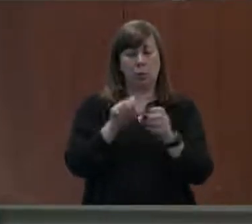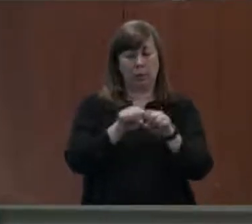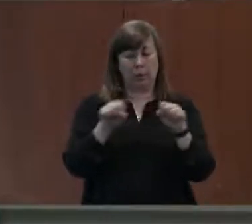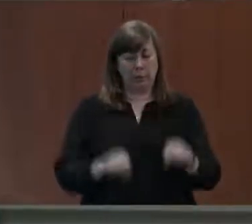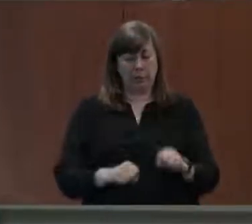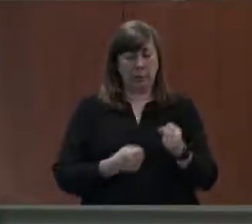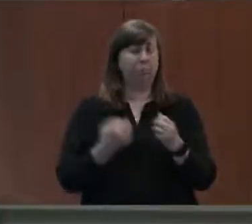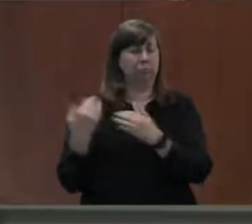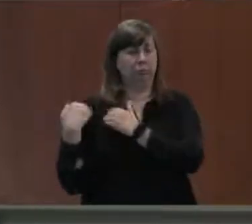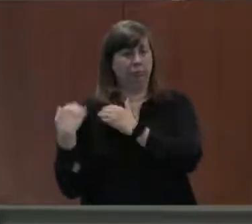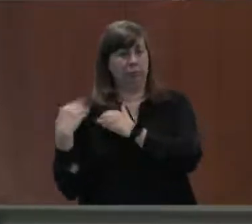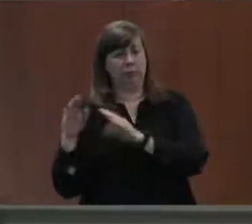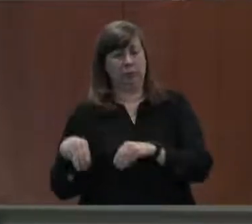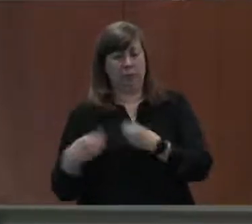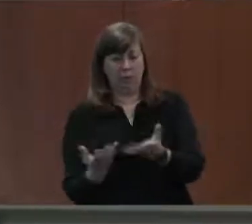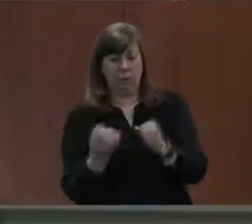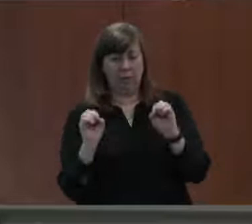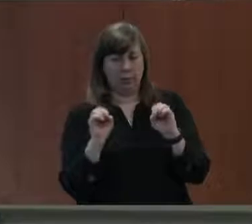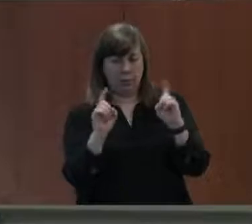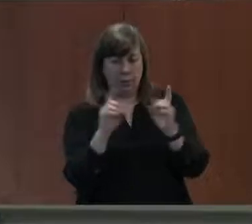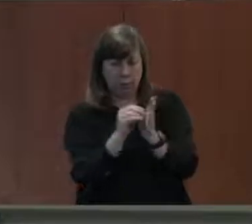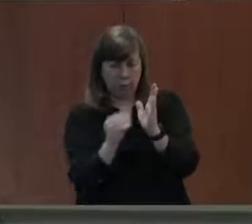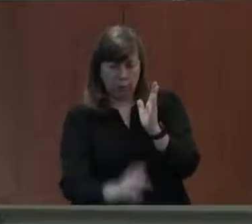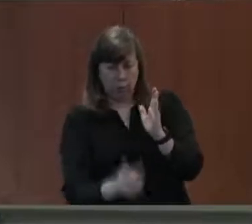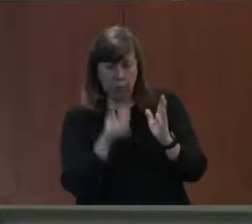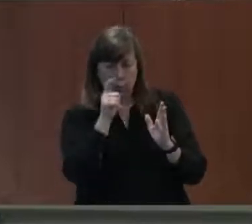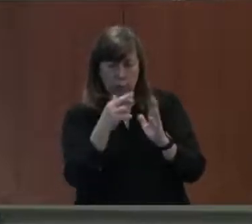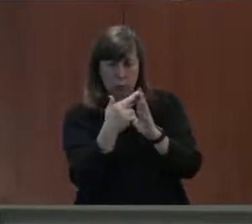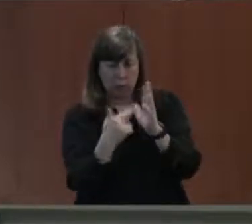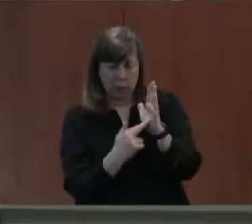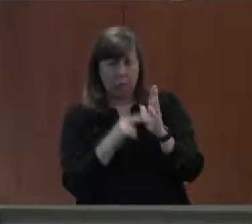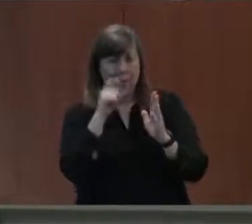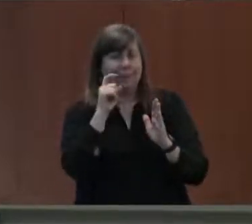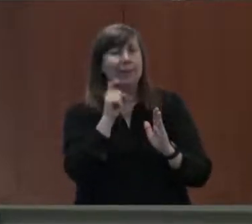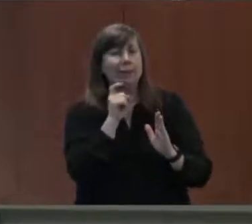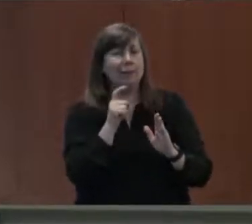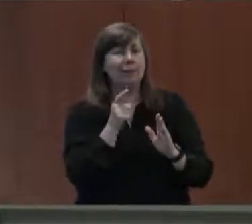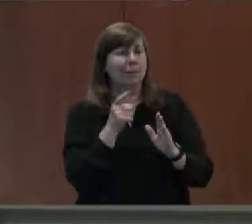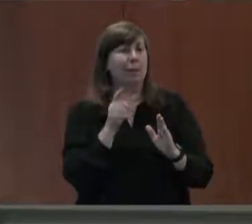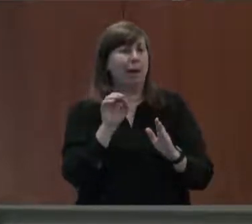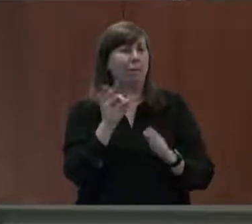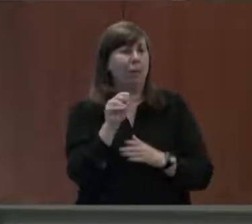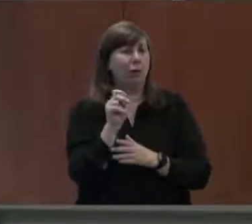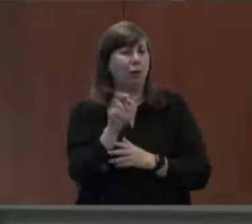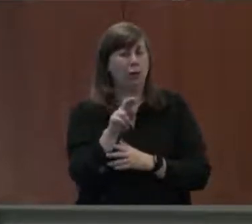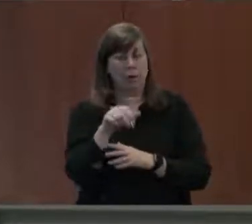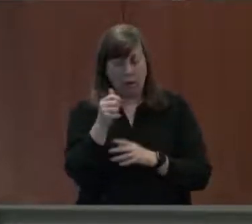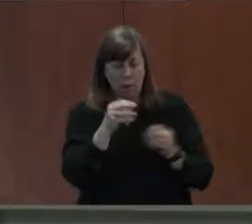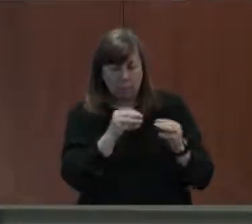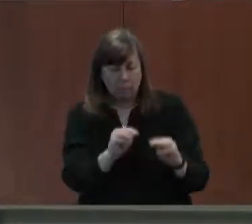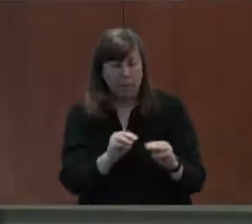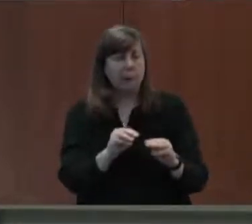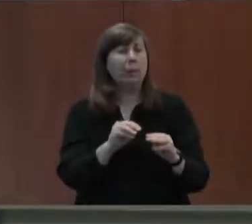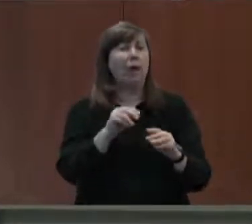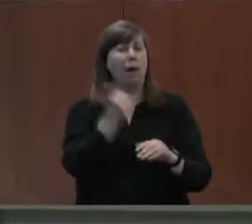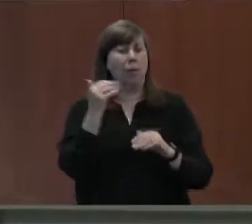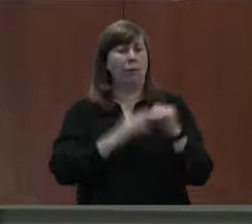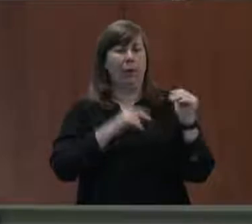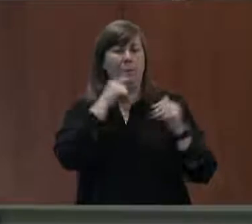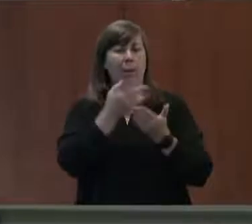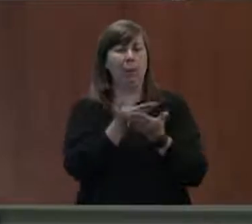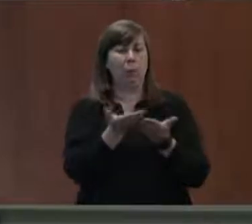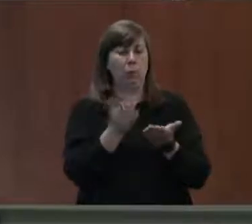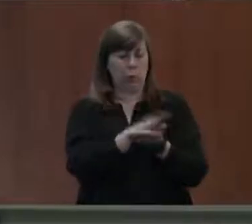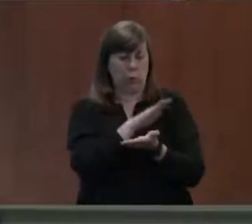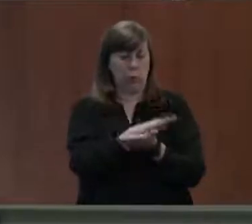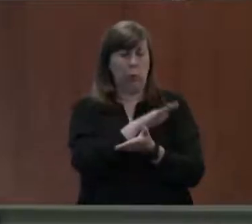are responsible for providing education to a student who is a registered sex offender through other methods in a location other than public school